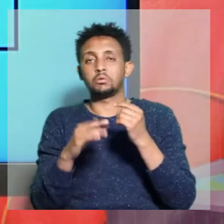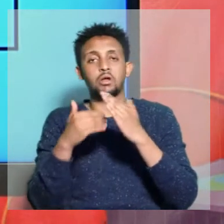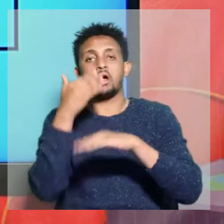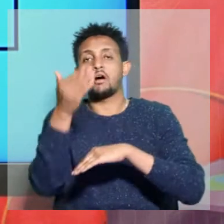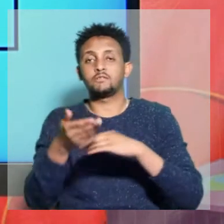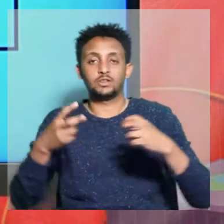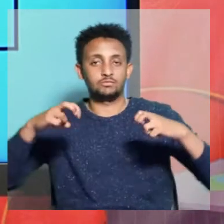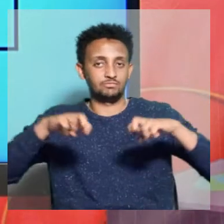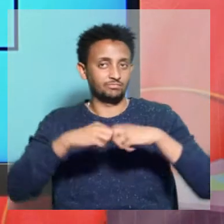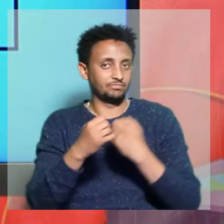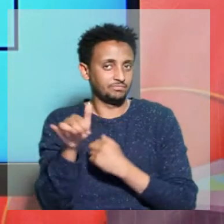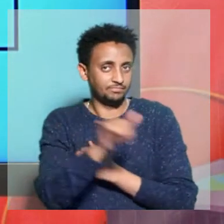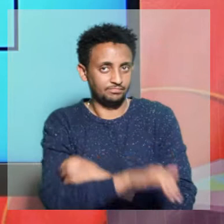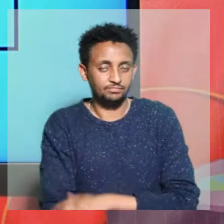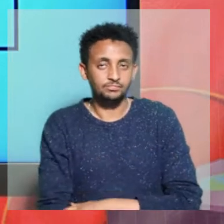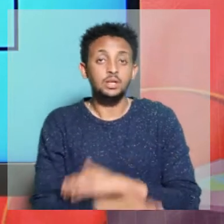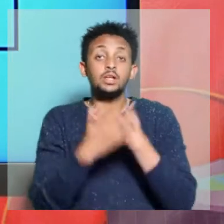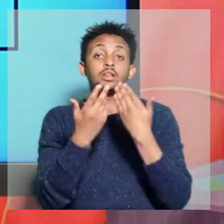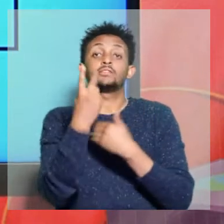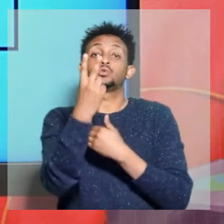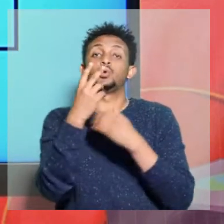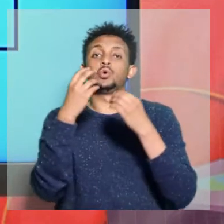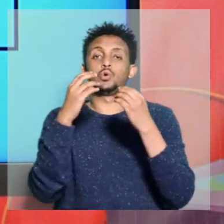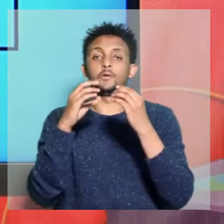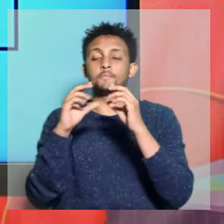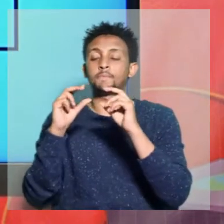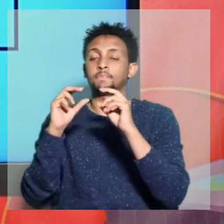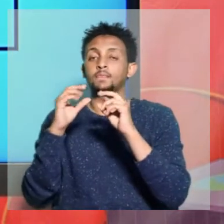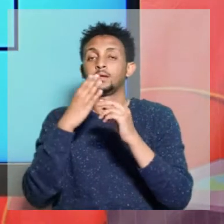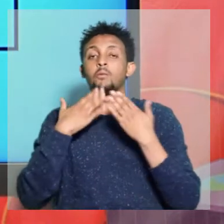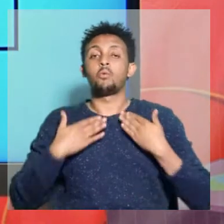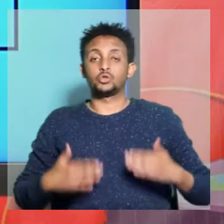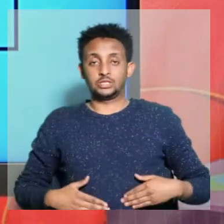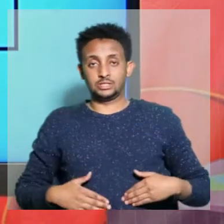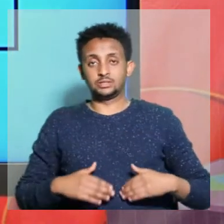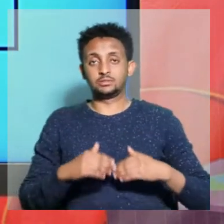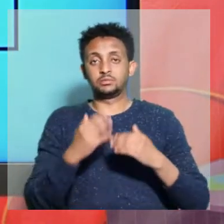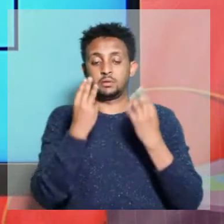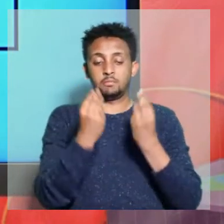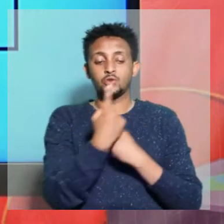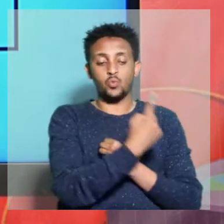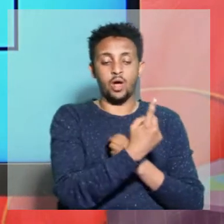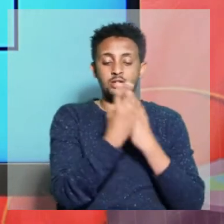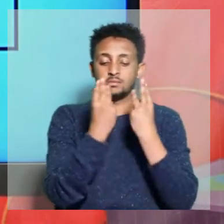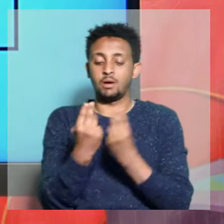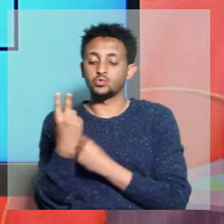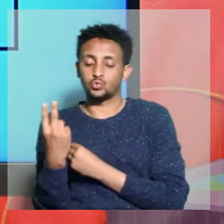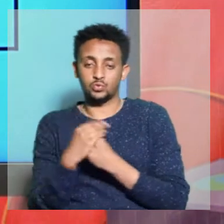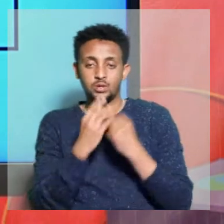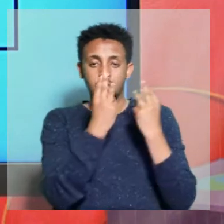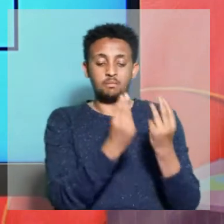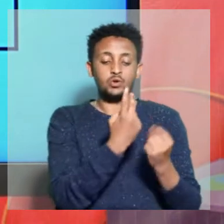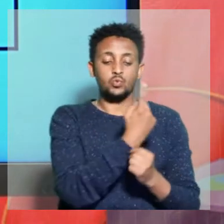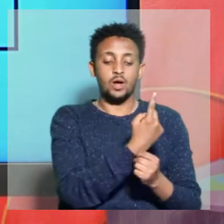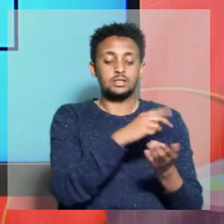after collision. Let's take two bodies. Here we have mass 1 and mass 2. Mass 1